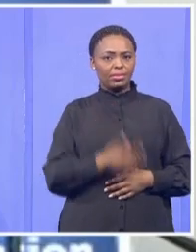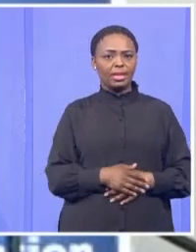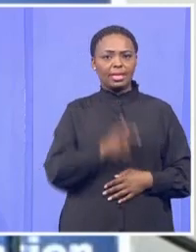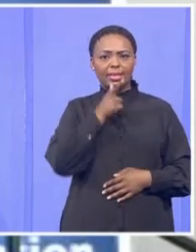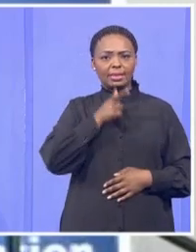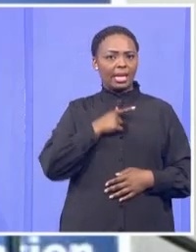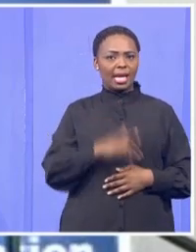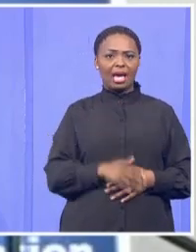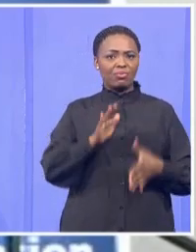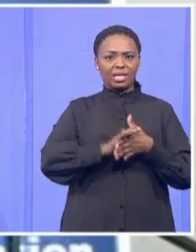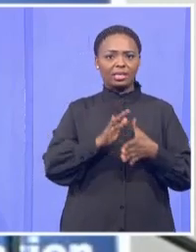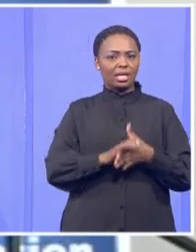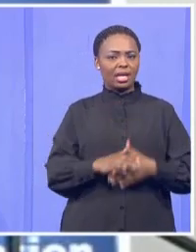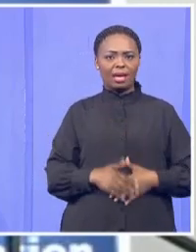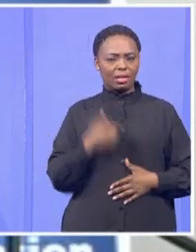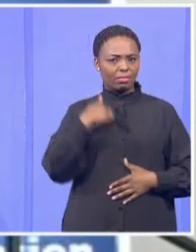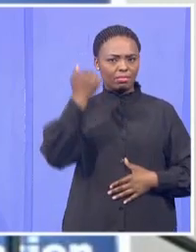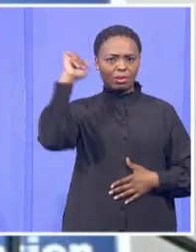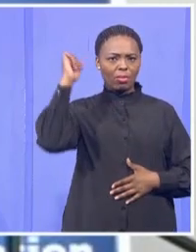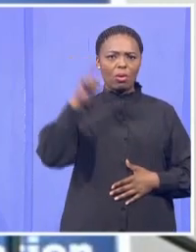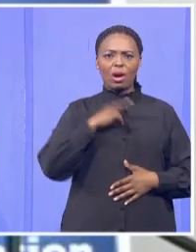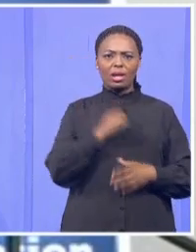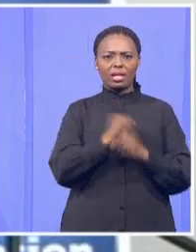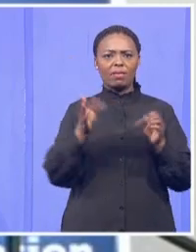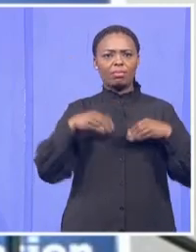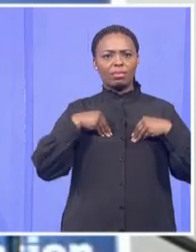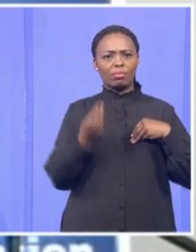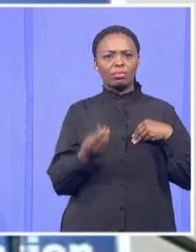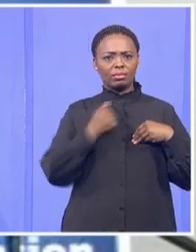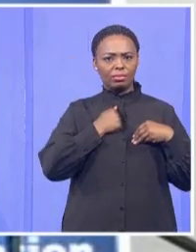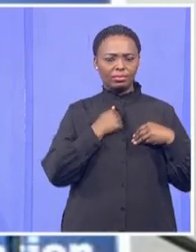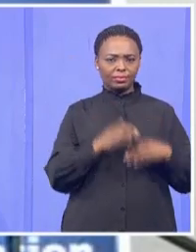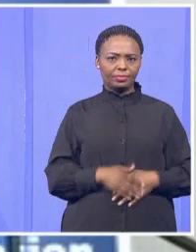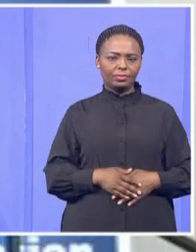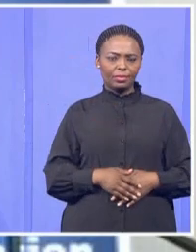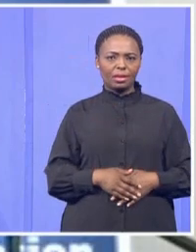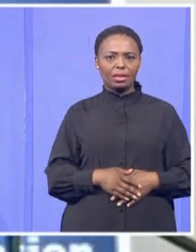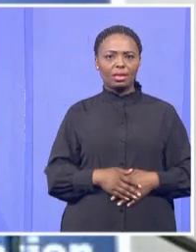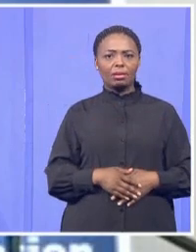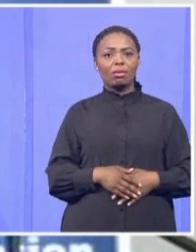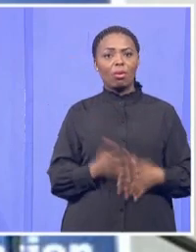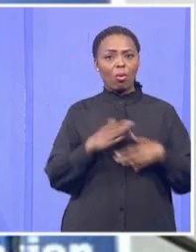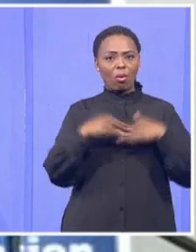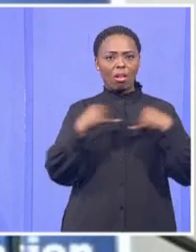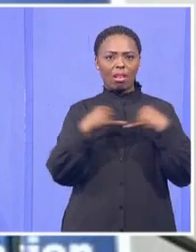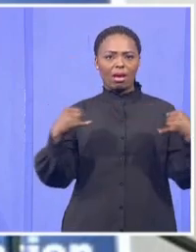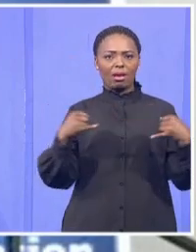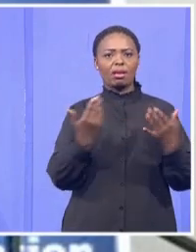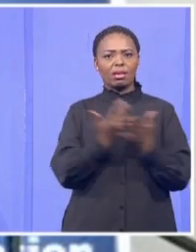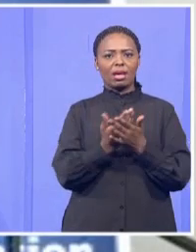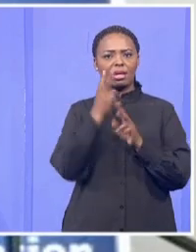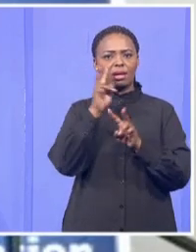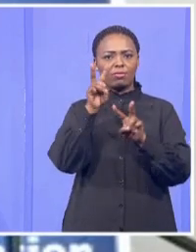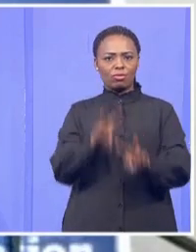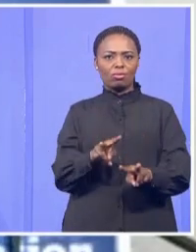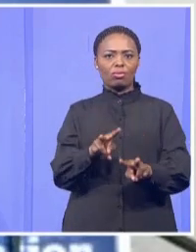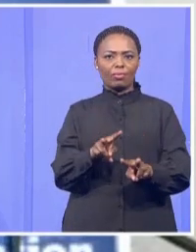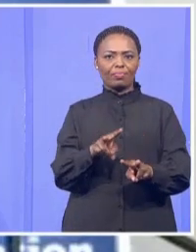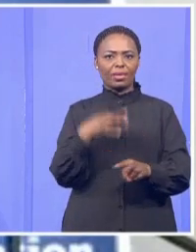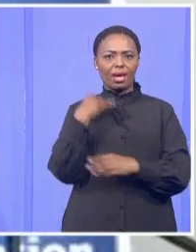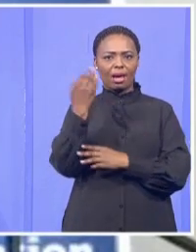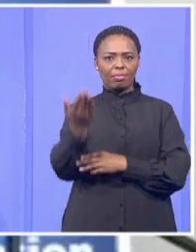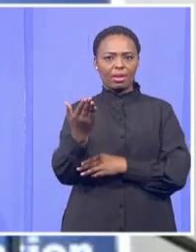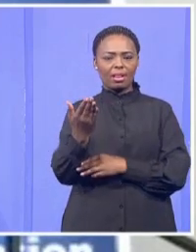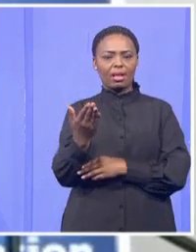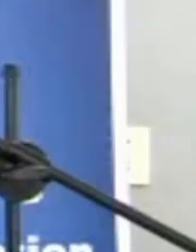your reasons why you didn't take my child. We will be in a position to review your appeal and will attend